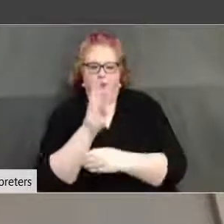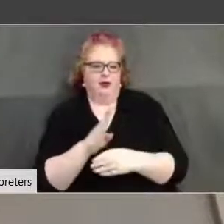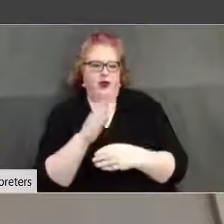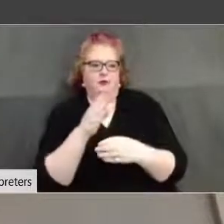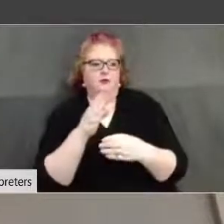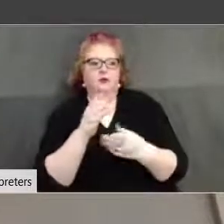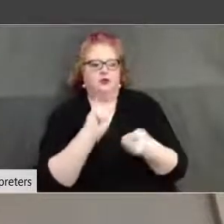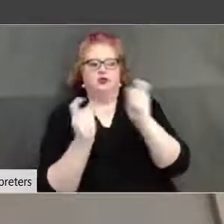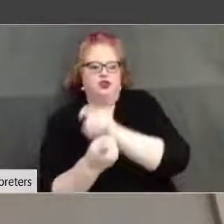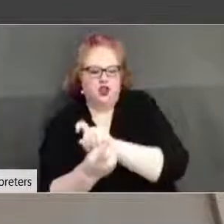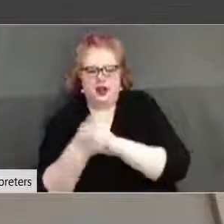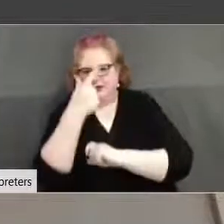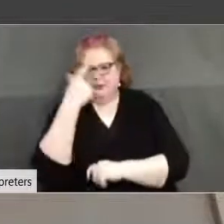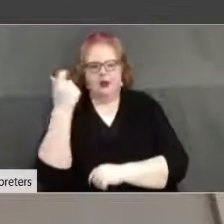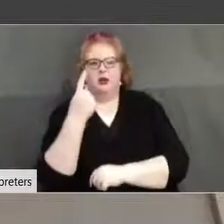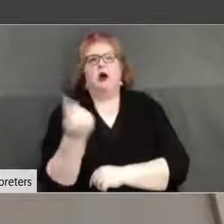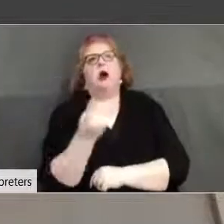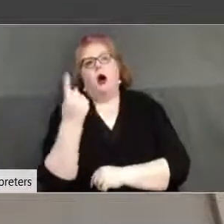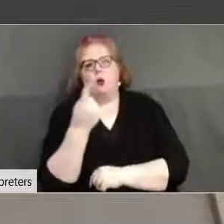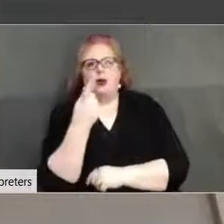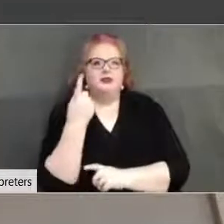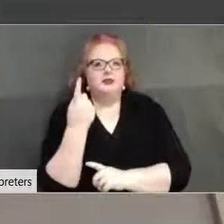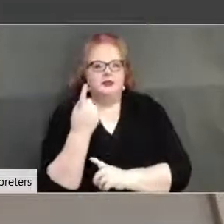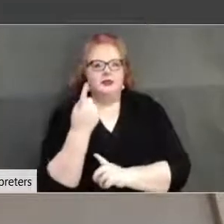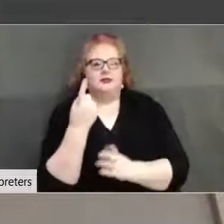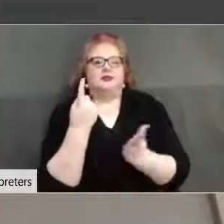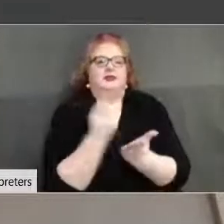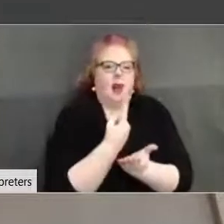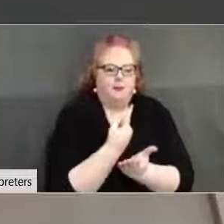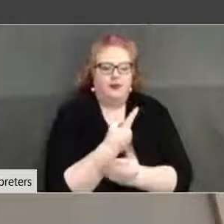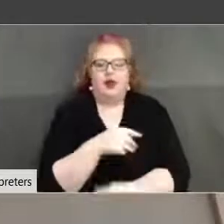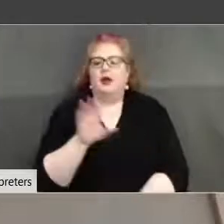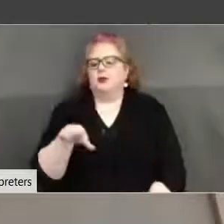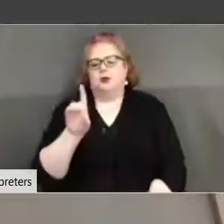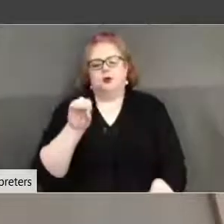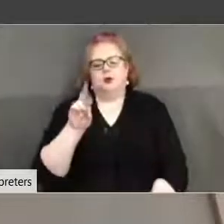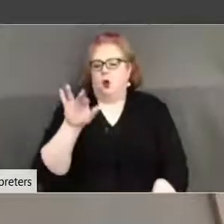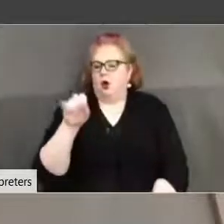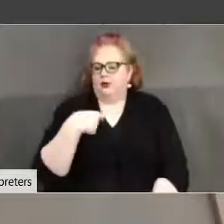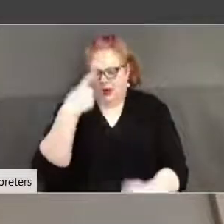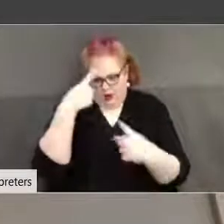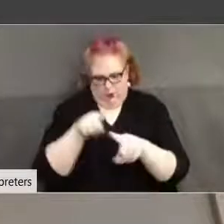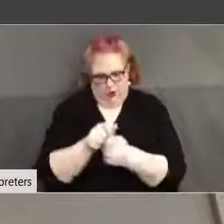that. Doris, I agree with you completely, and I think that